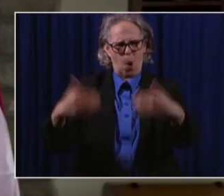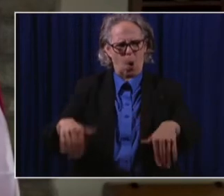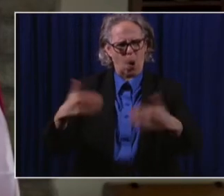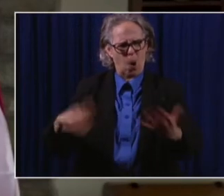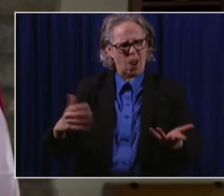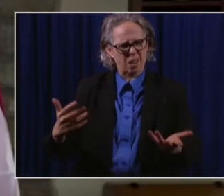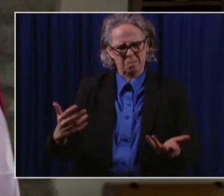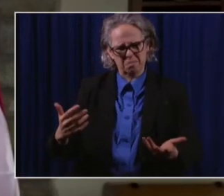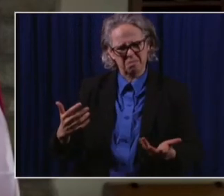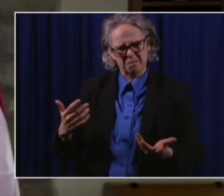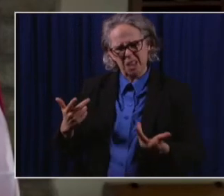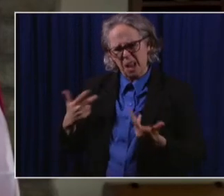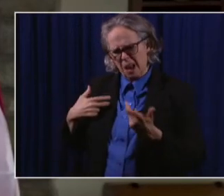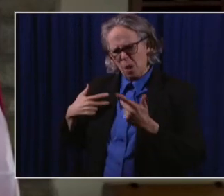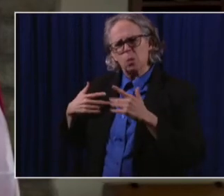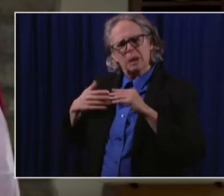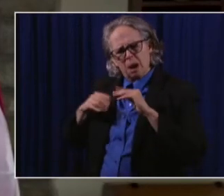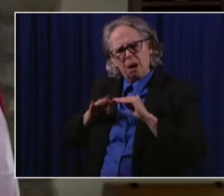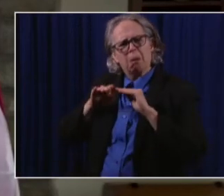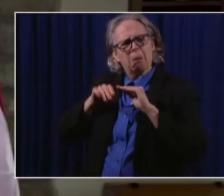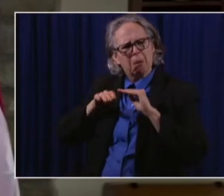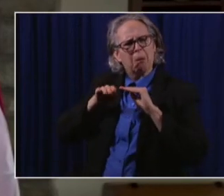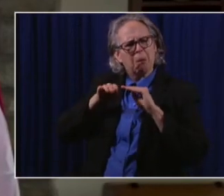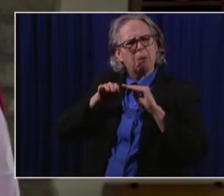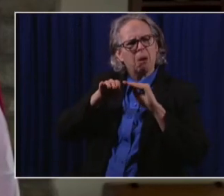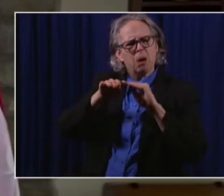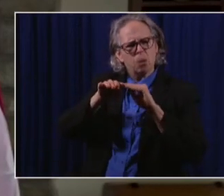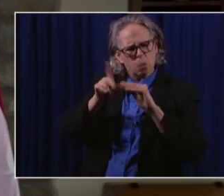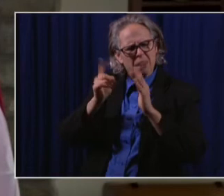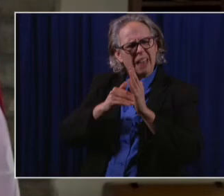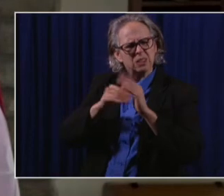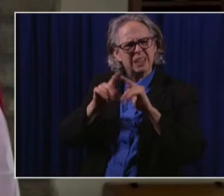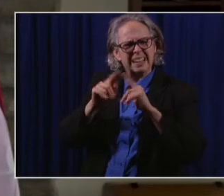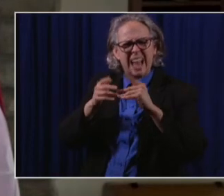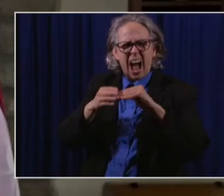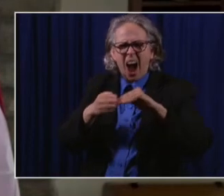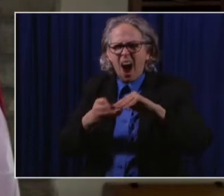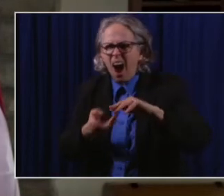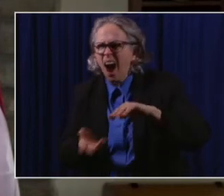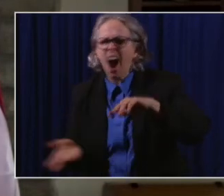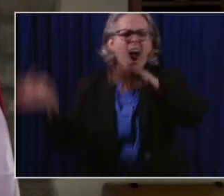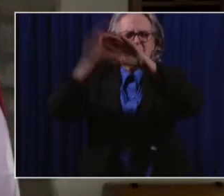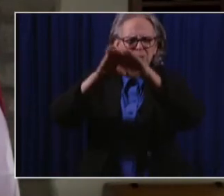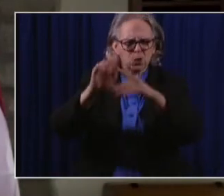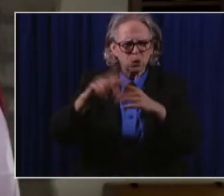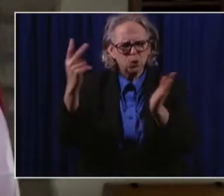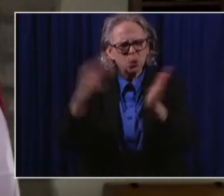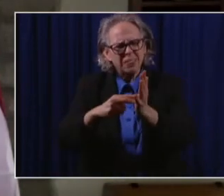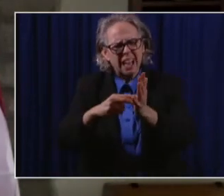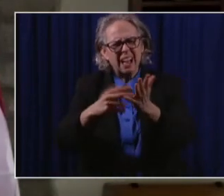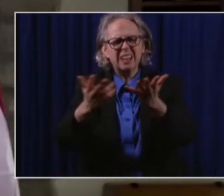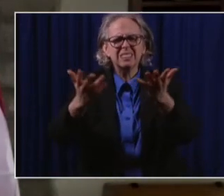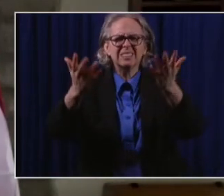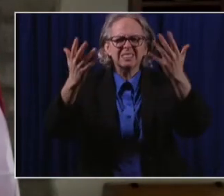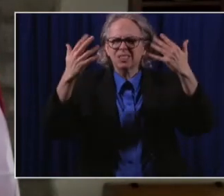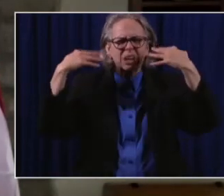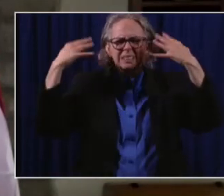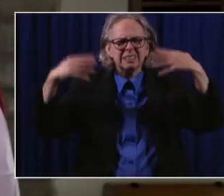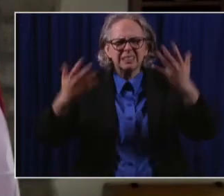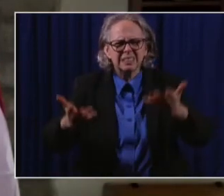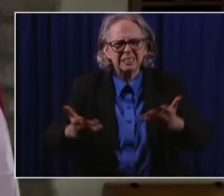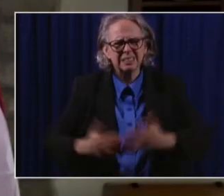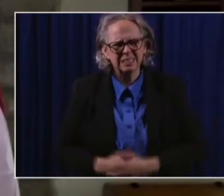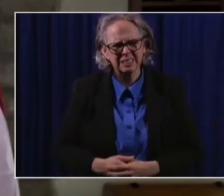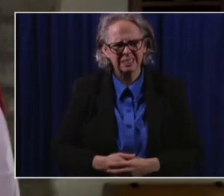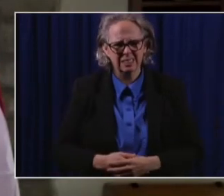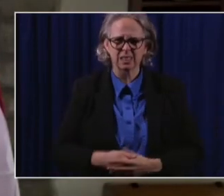cases. So we've gone up dramatically in a relatively short period of time. Number two, in addition